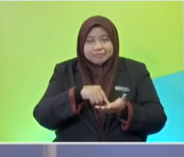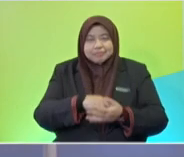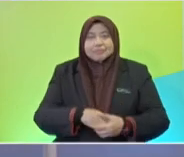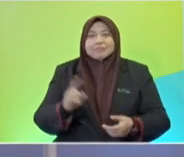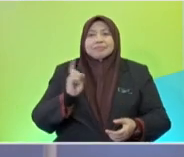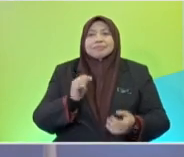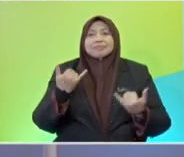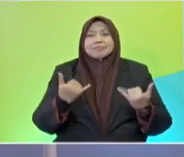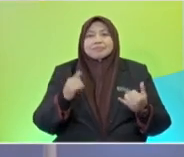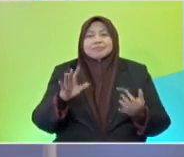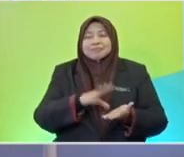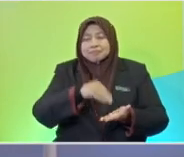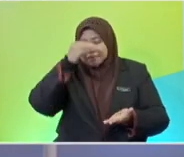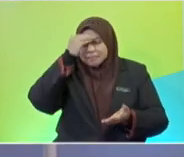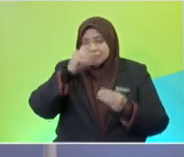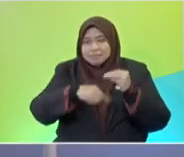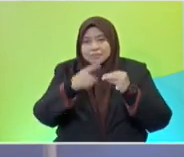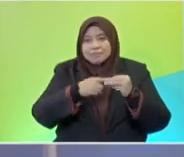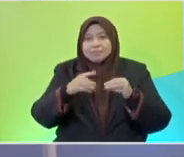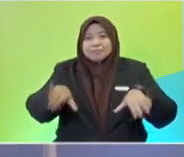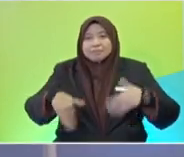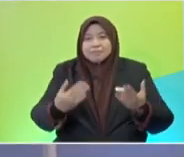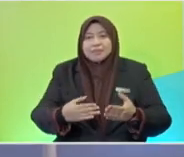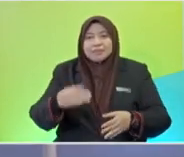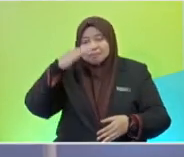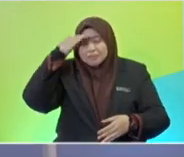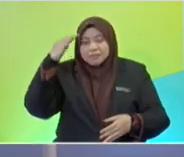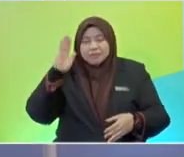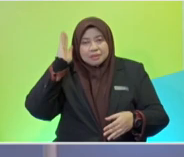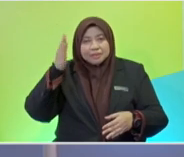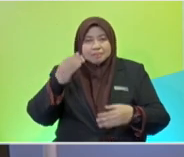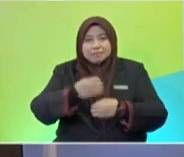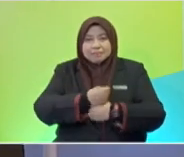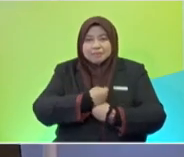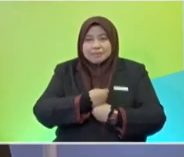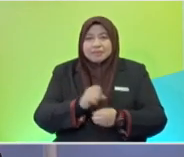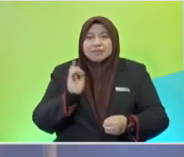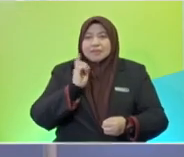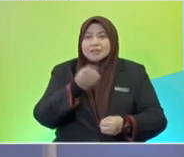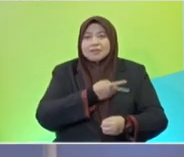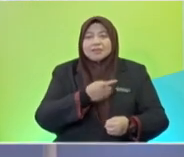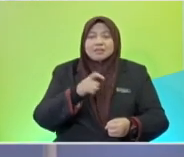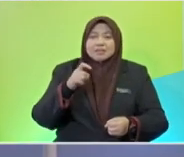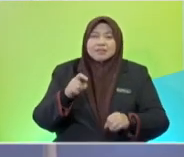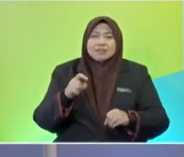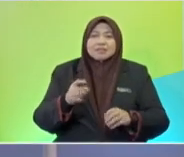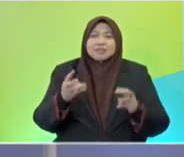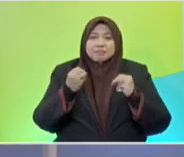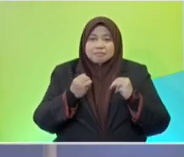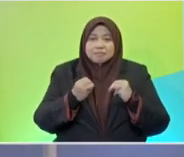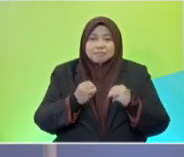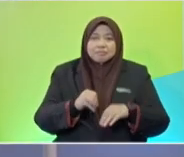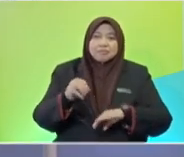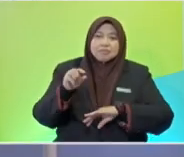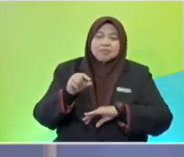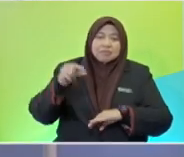about shadows, how Ooh. Shadows are formed. All right. Okay, for this, we need to do an activity, and for that, we need a source